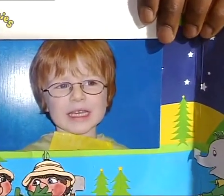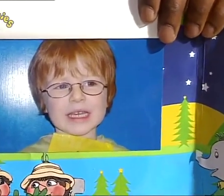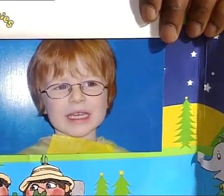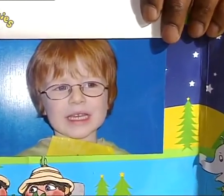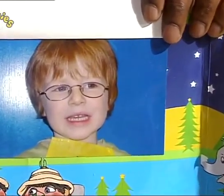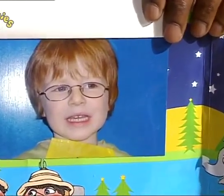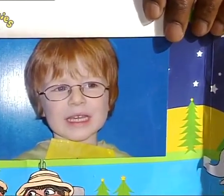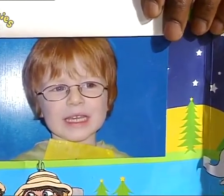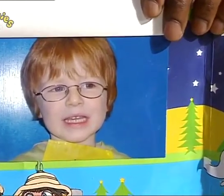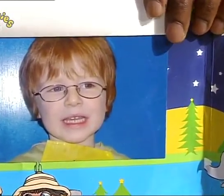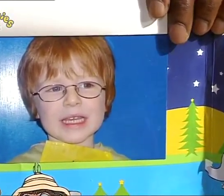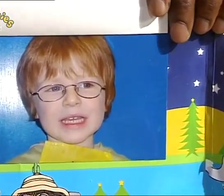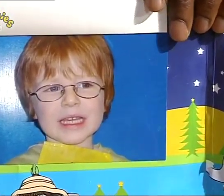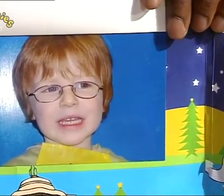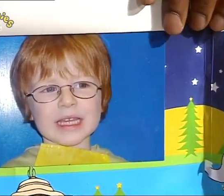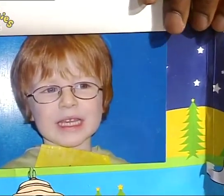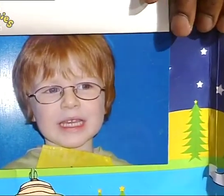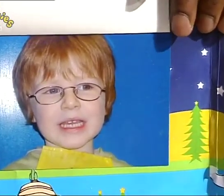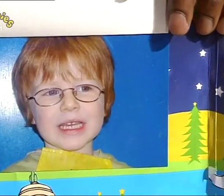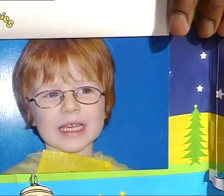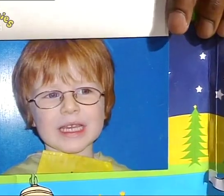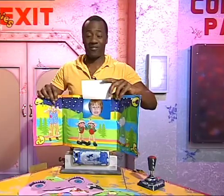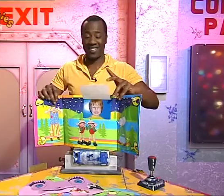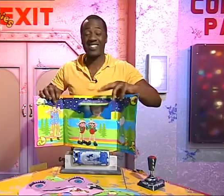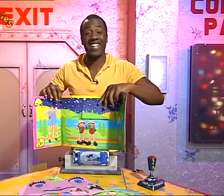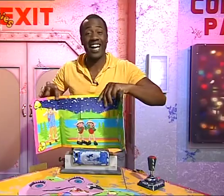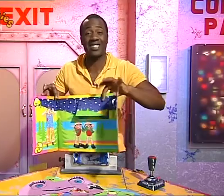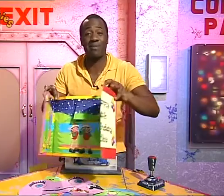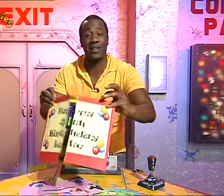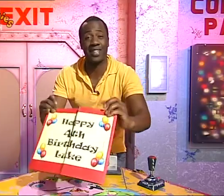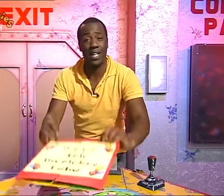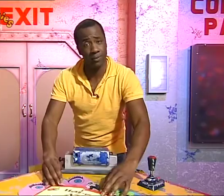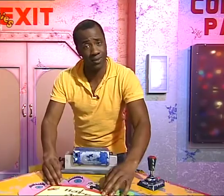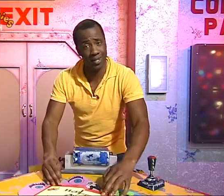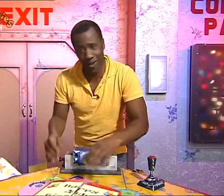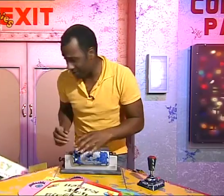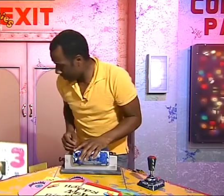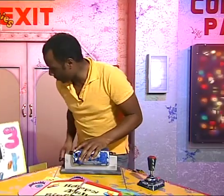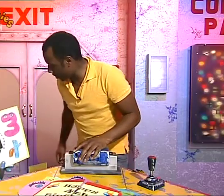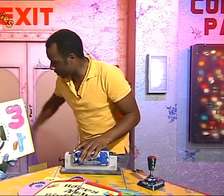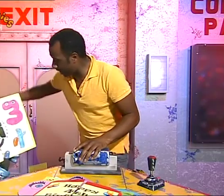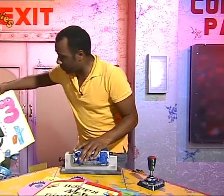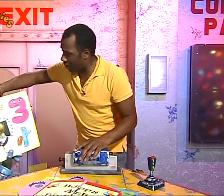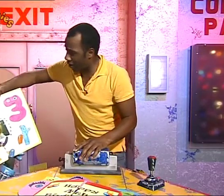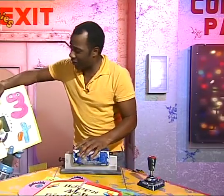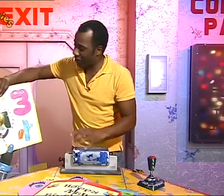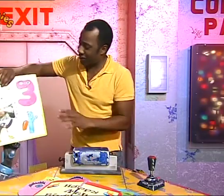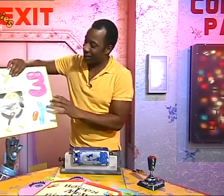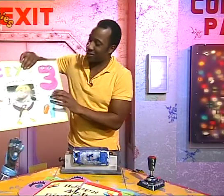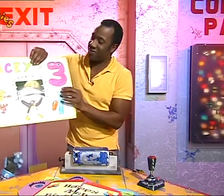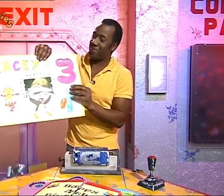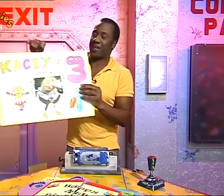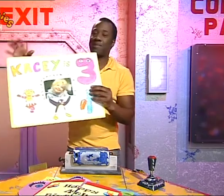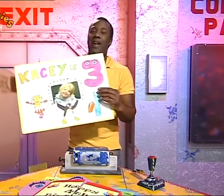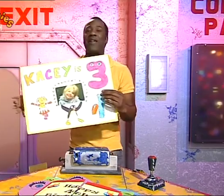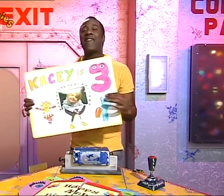Mummy and Daddy, Gracie, and all your family. Have a fantastic birthday to you. What's next? Whoa, look at